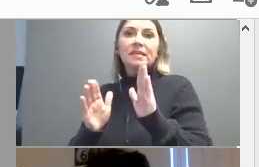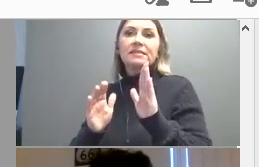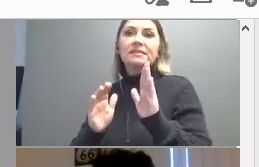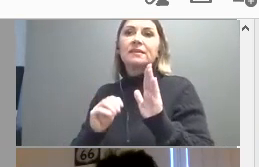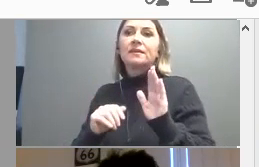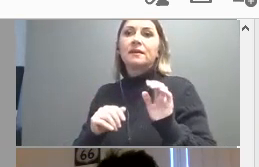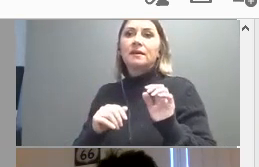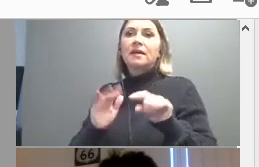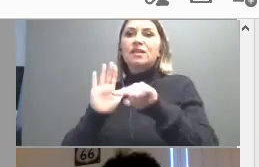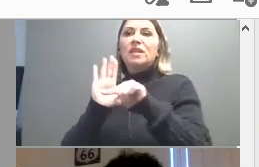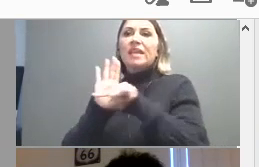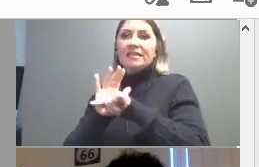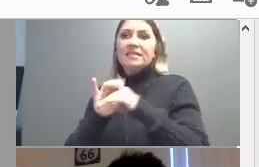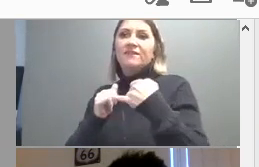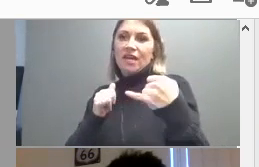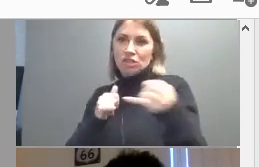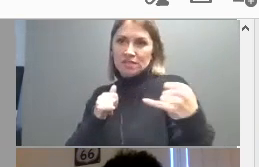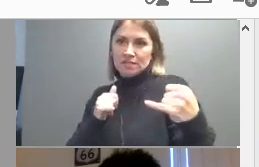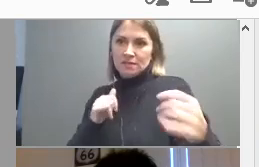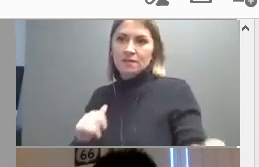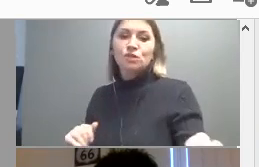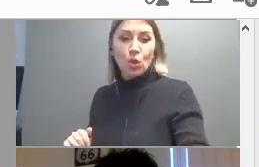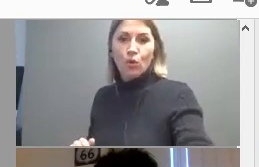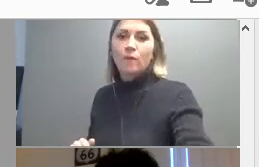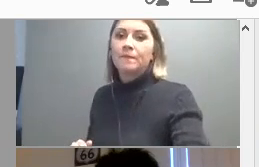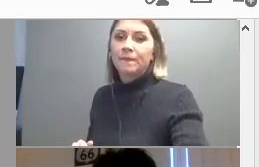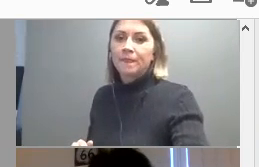using negative edges. So